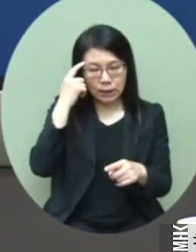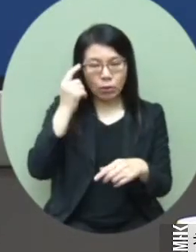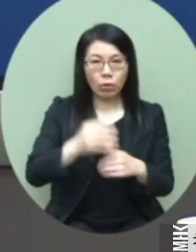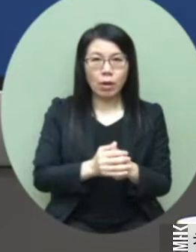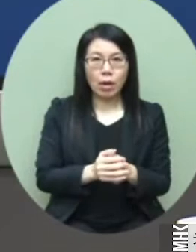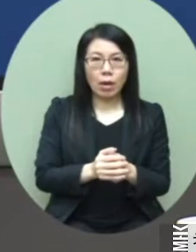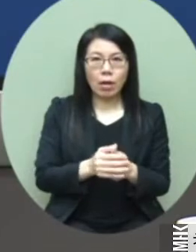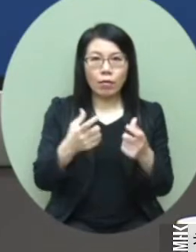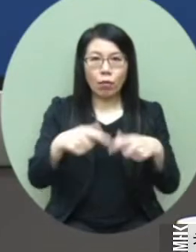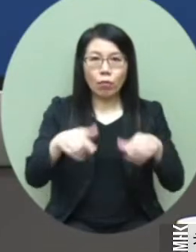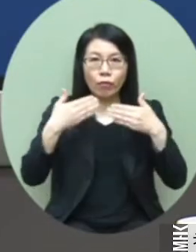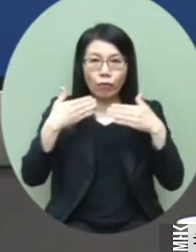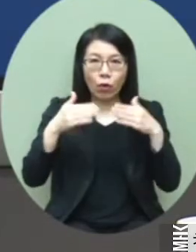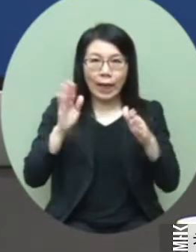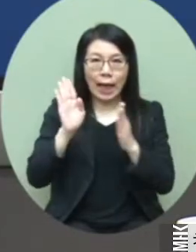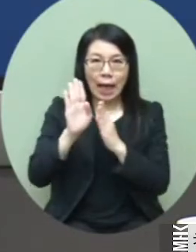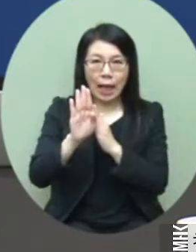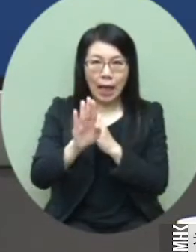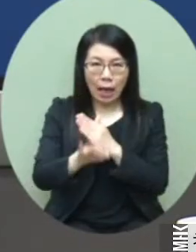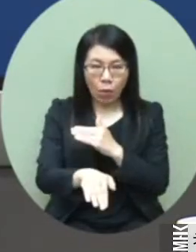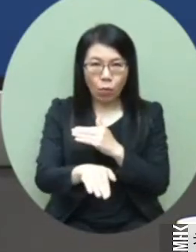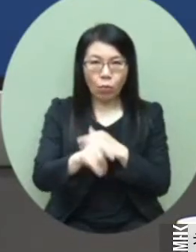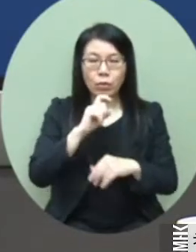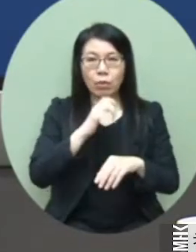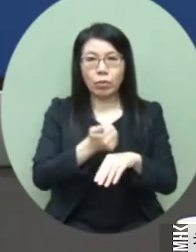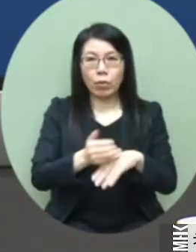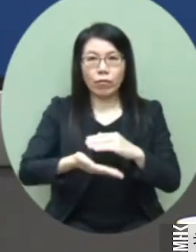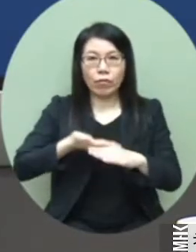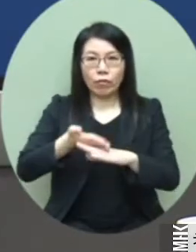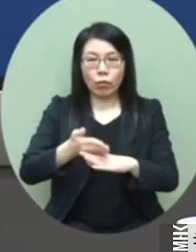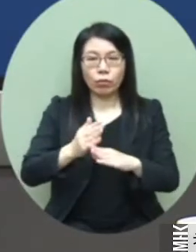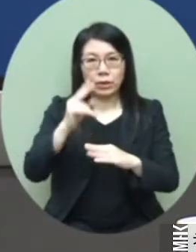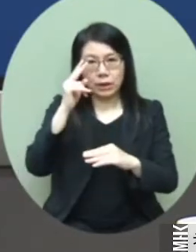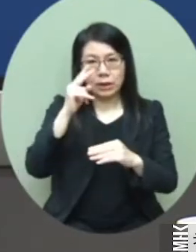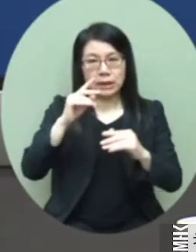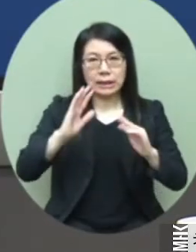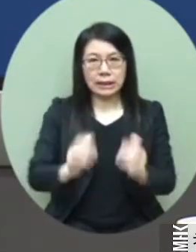public once again. I hope everyone in Hong Kong can